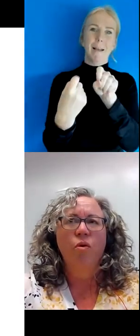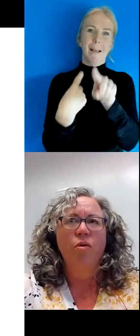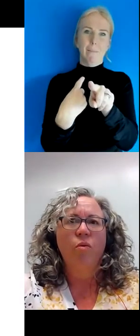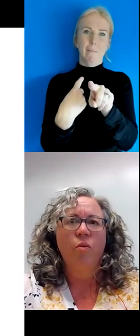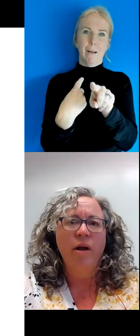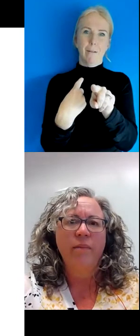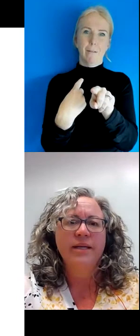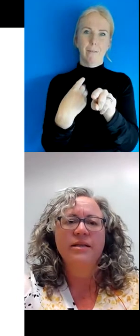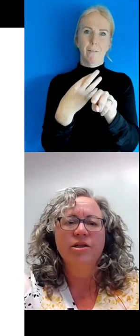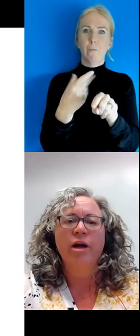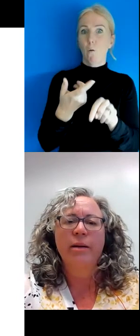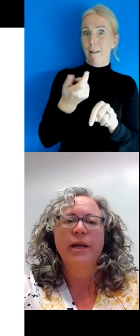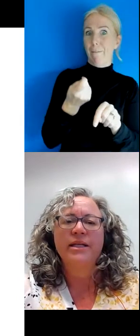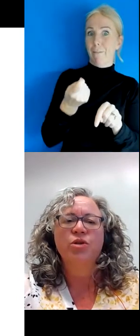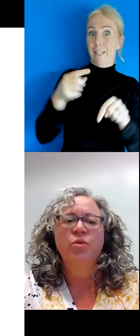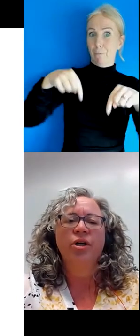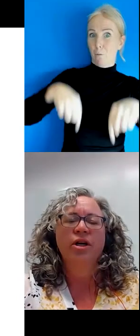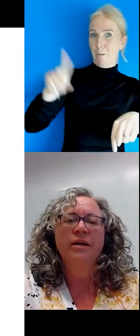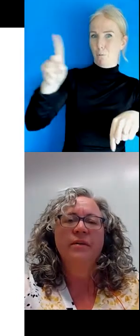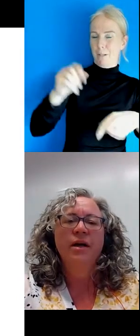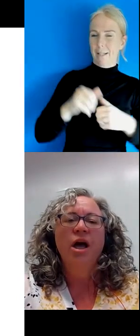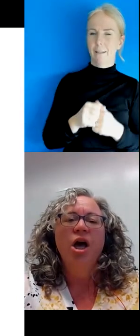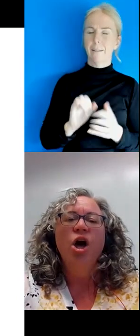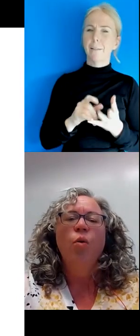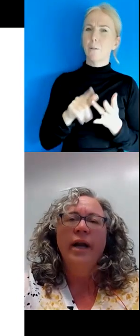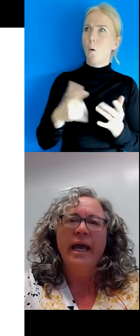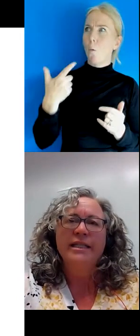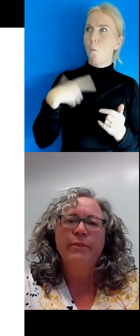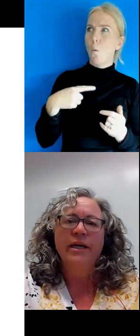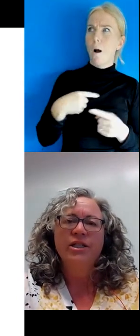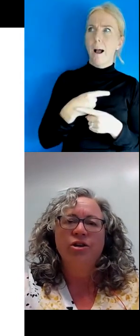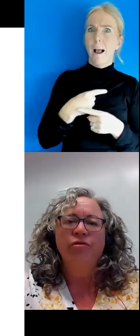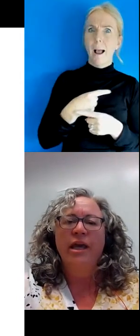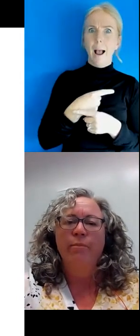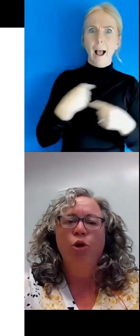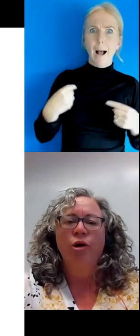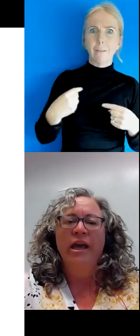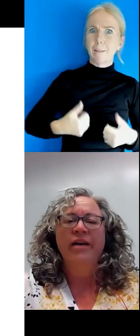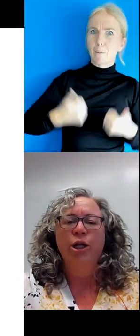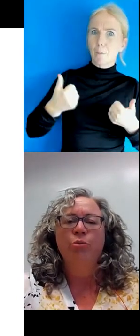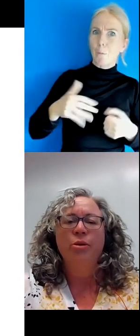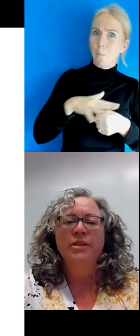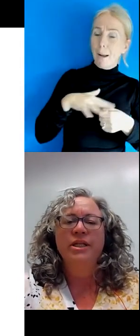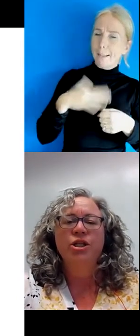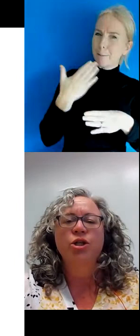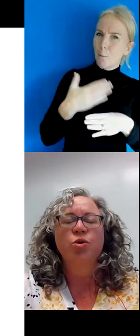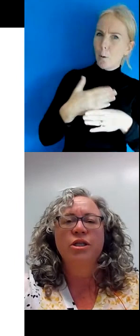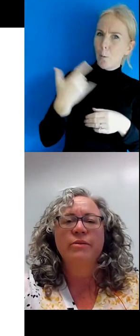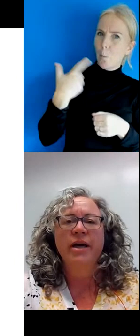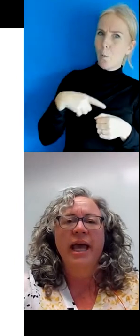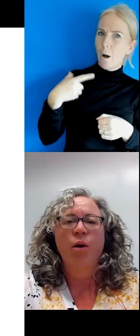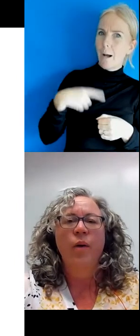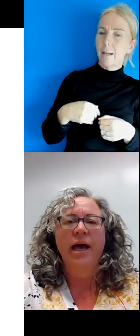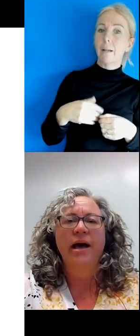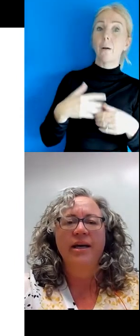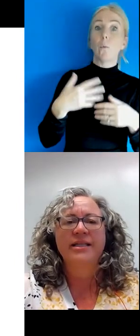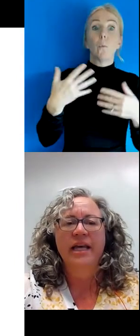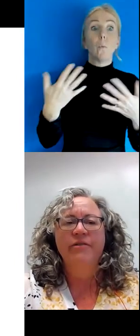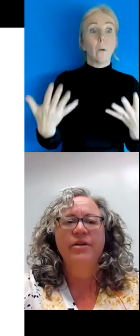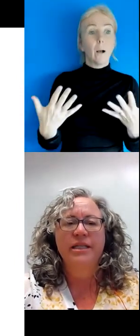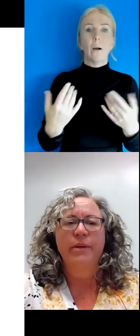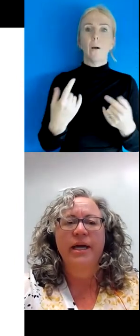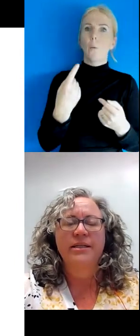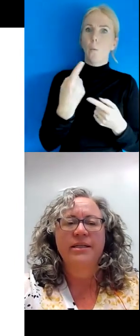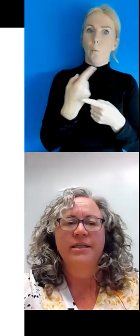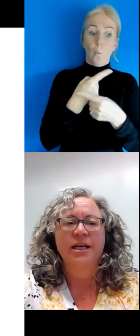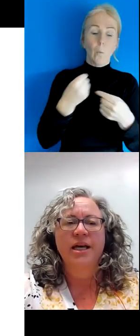So, what makes us a great place to work? One aspect of the employee value proposition talks about how we are a